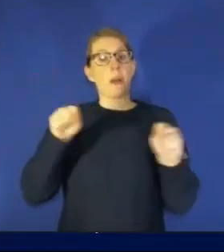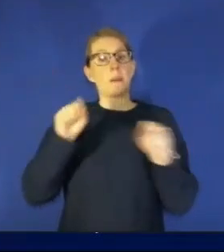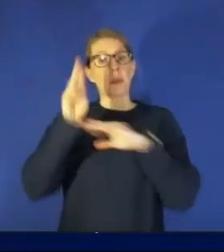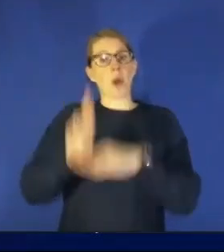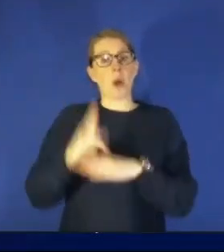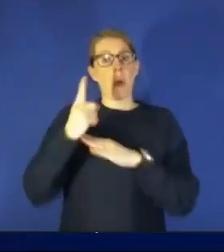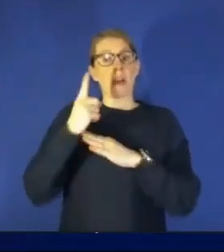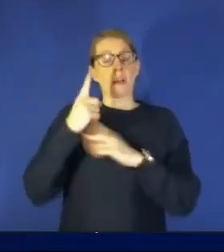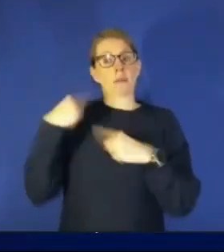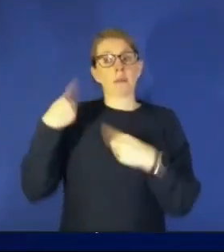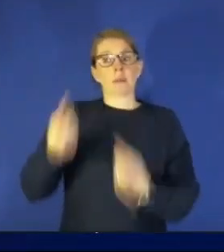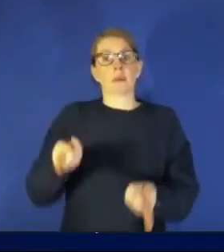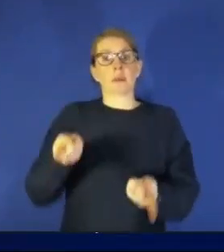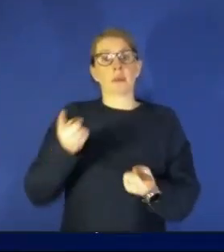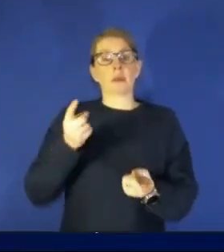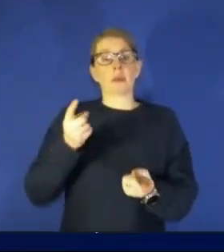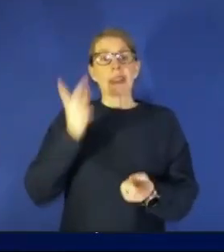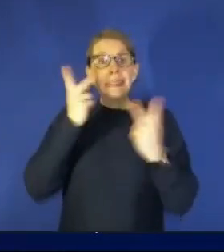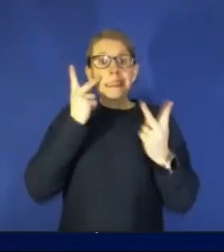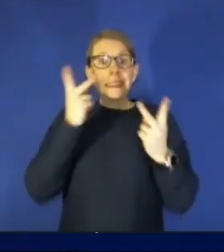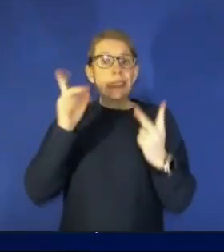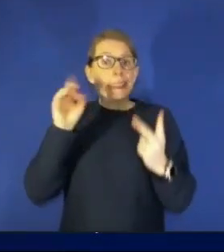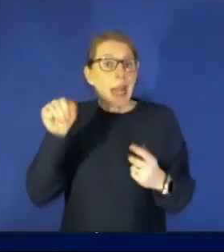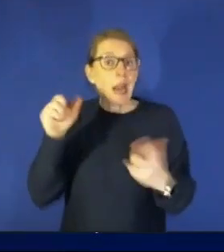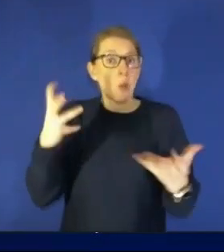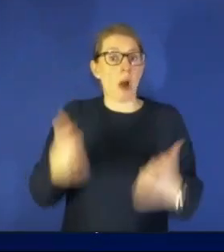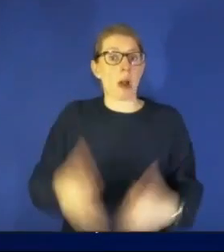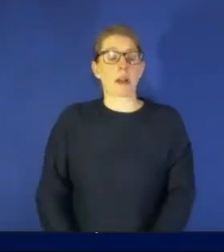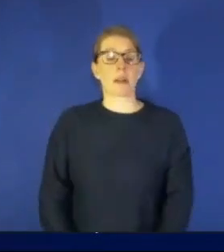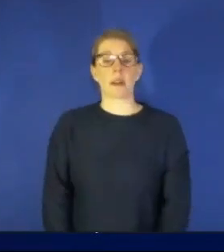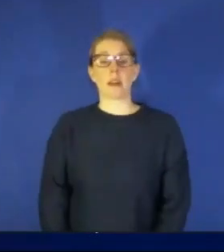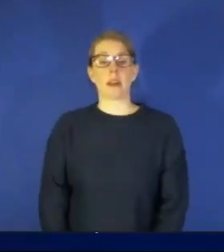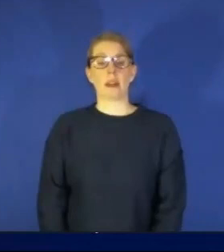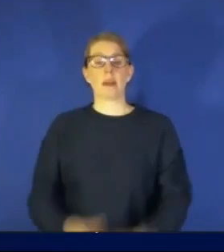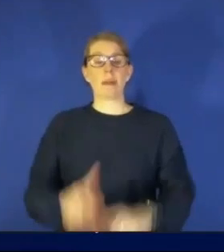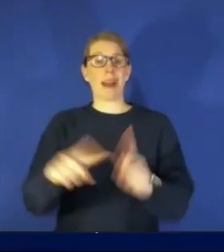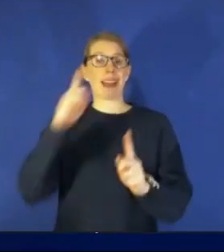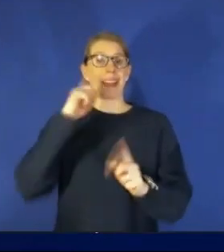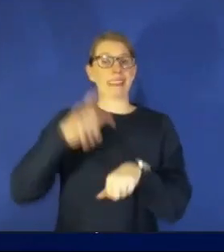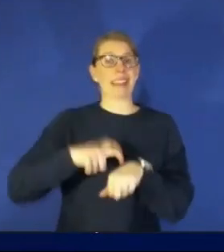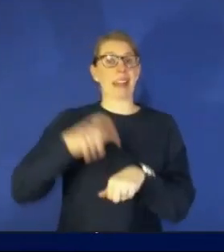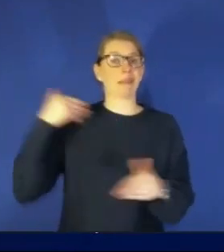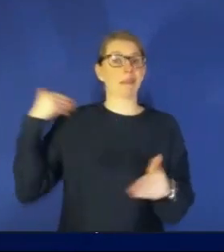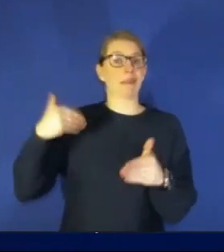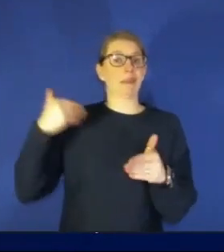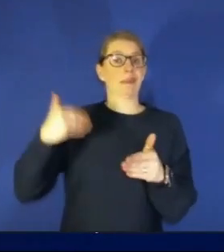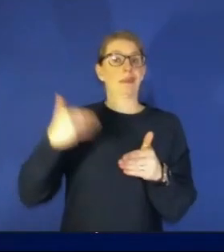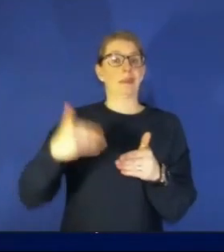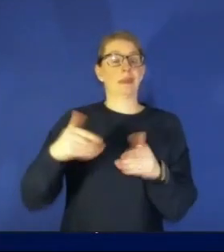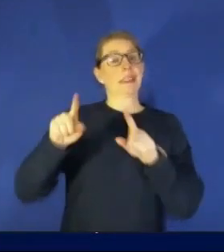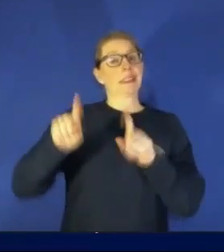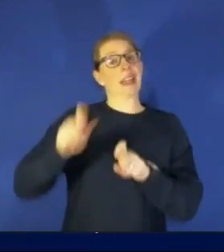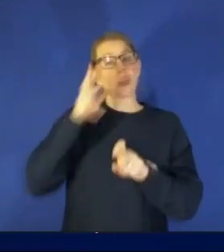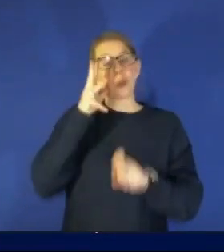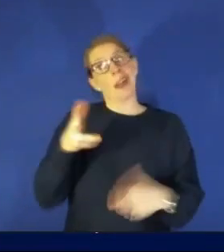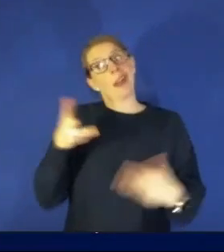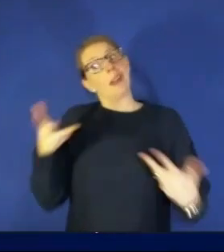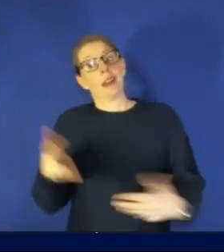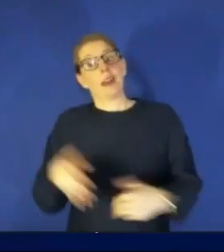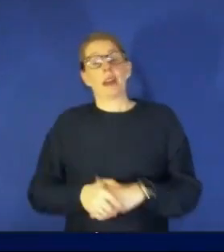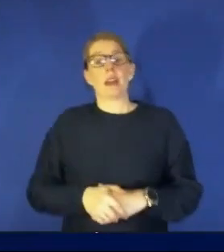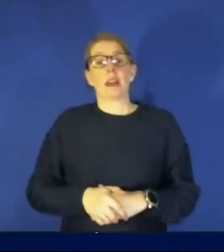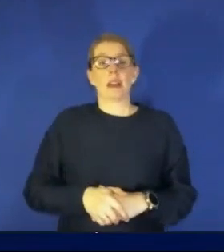what the data looks like. But I think that the time's going to come, and we're probably going to test it, I guess. But I think we don't really